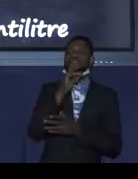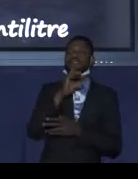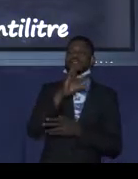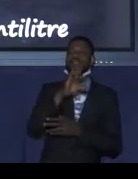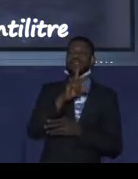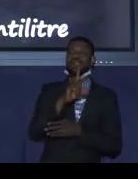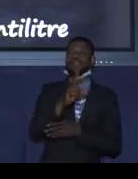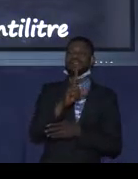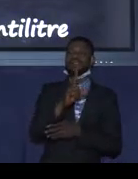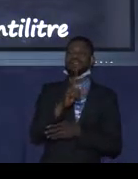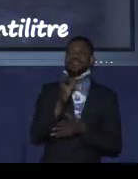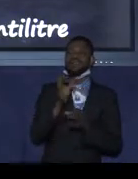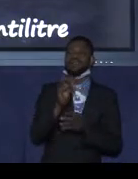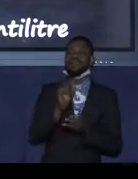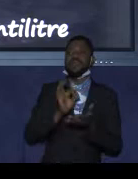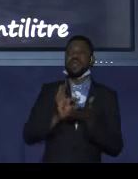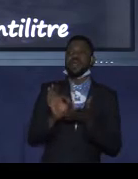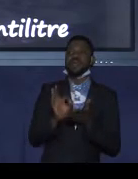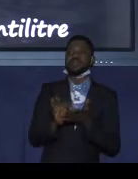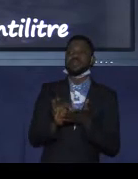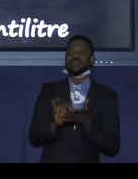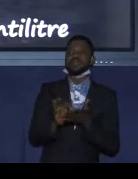front row is the centiliter. And if we count,